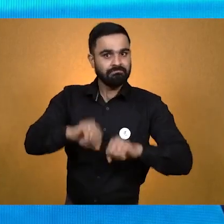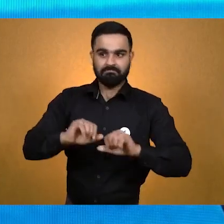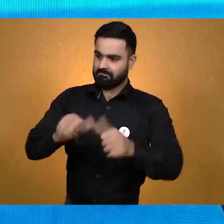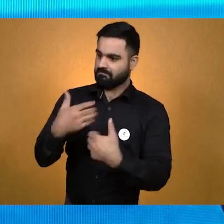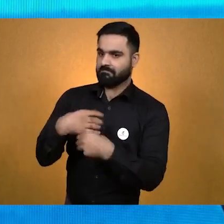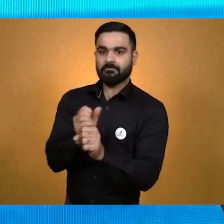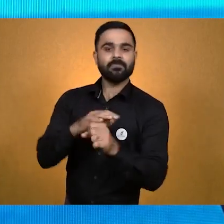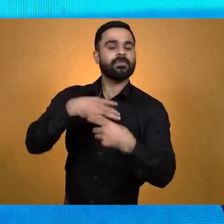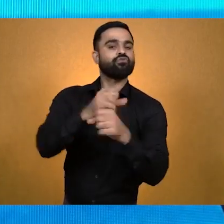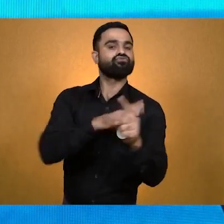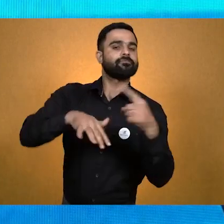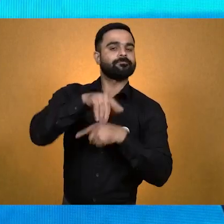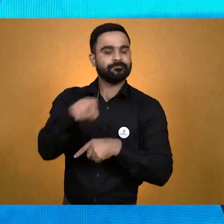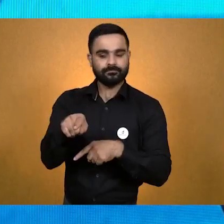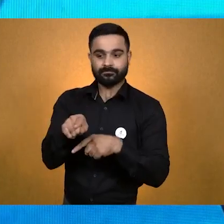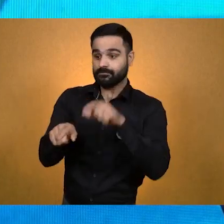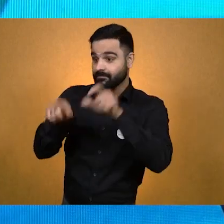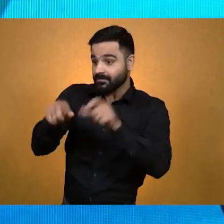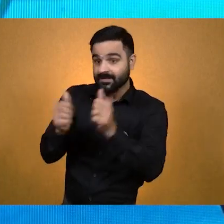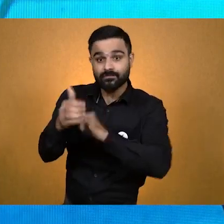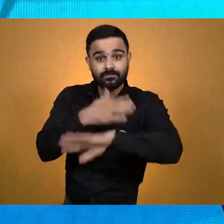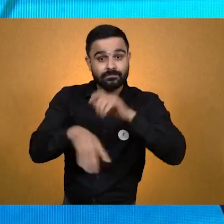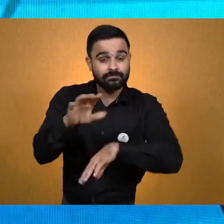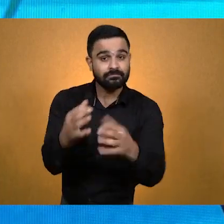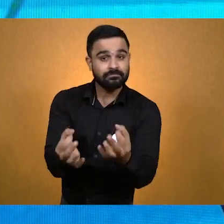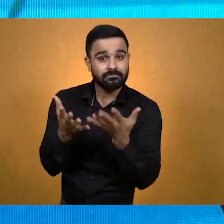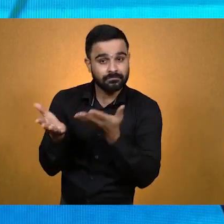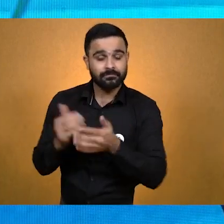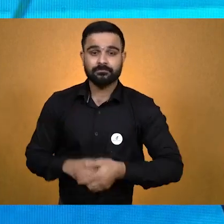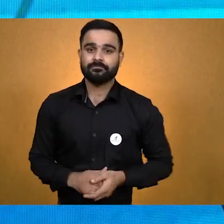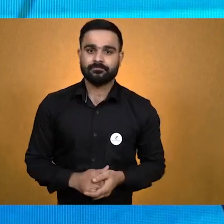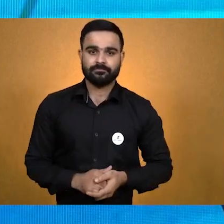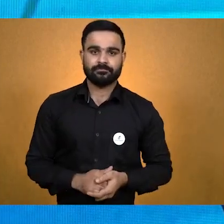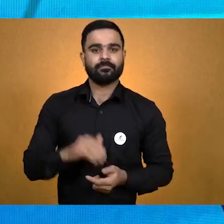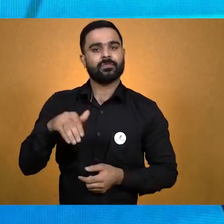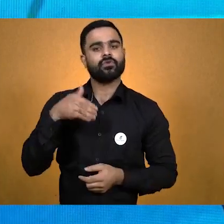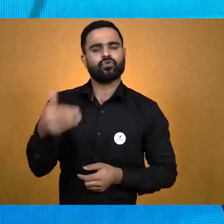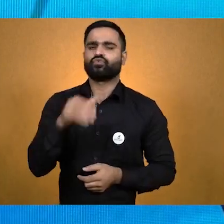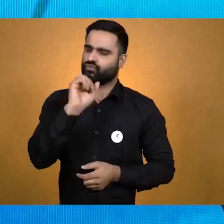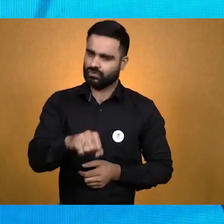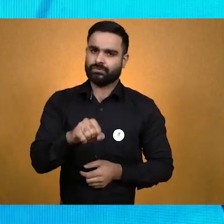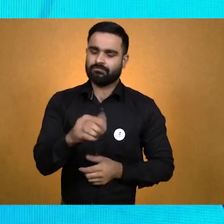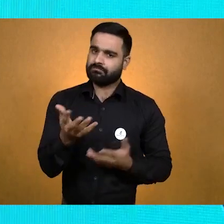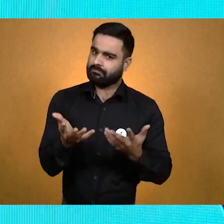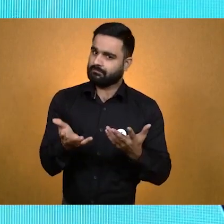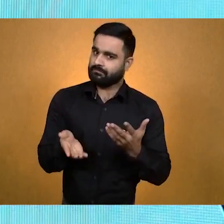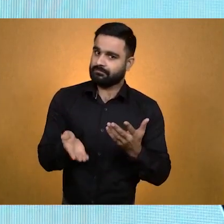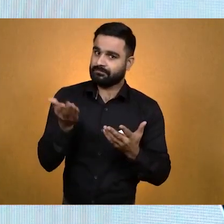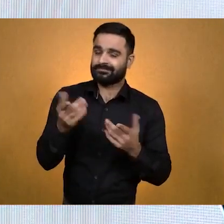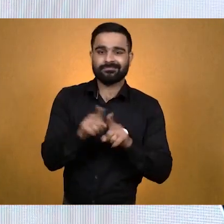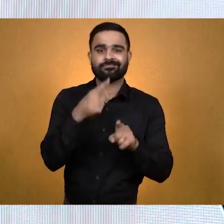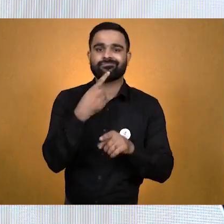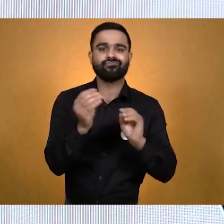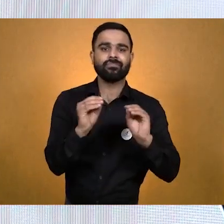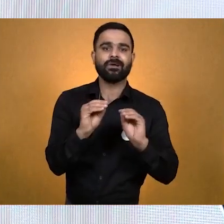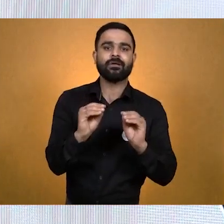to generate among people with special needs. And of course, it goes without saying,